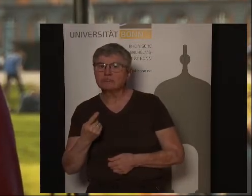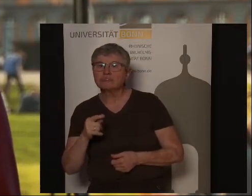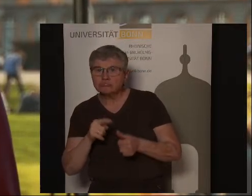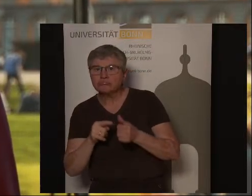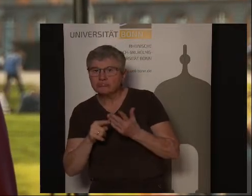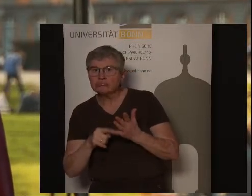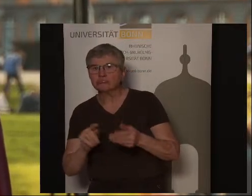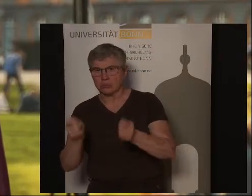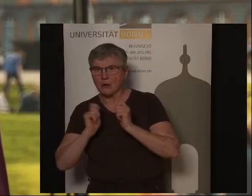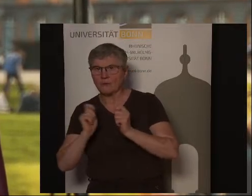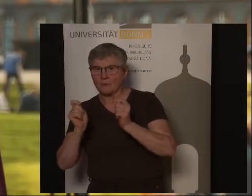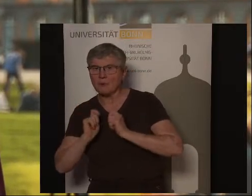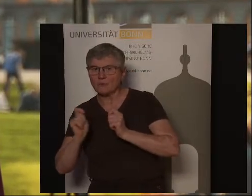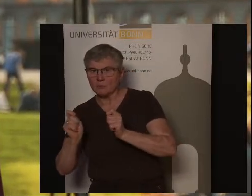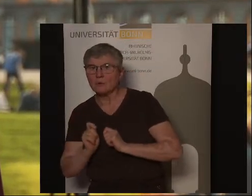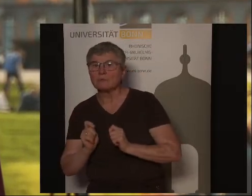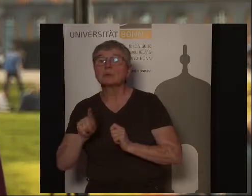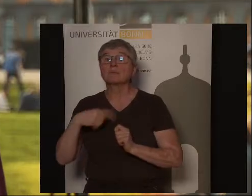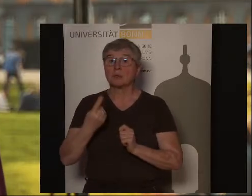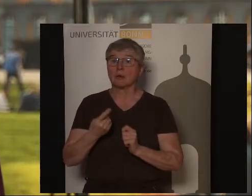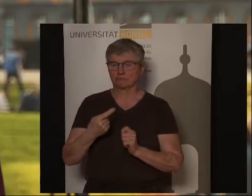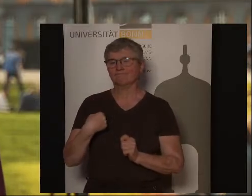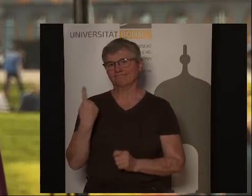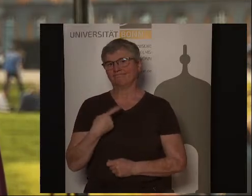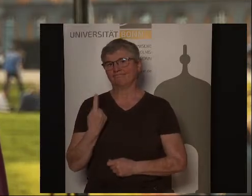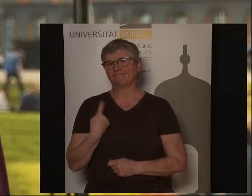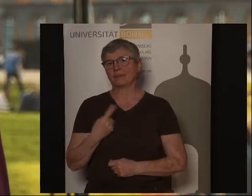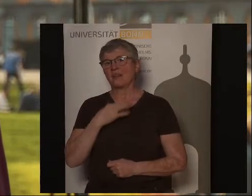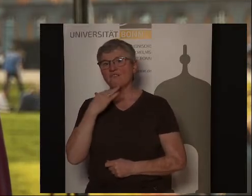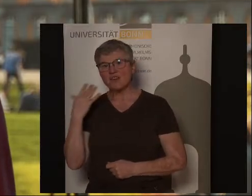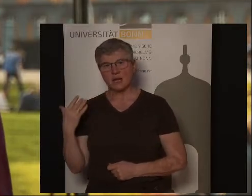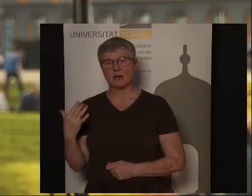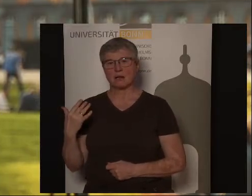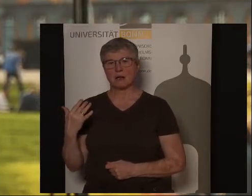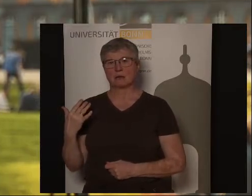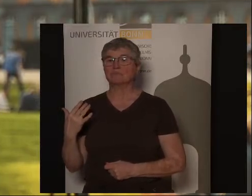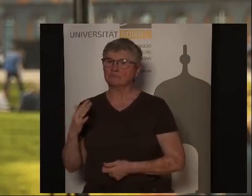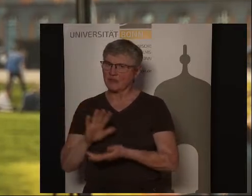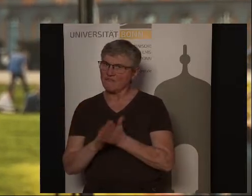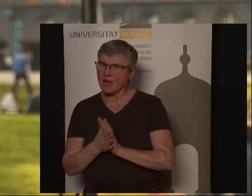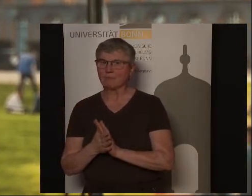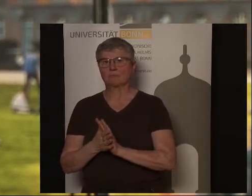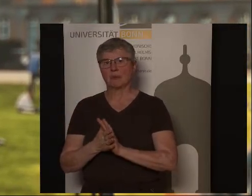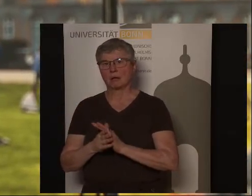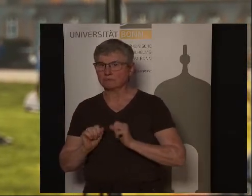And we have lots of offers in general for you guys in store.